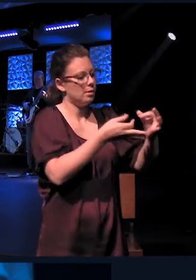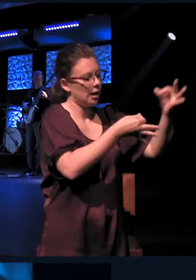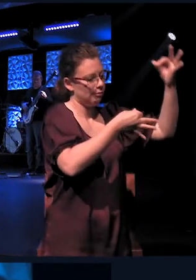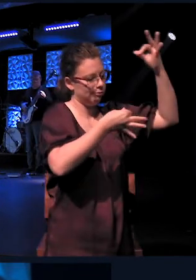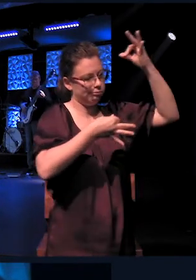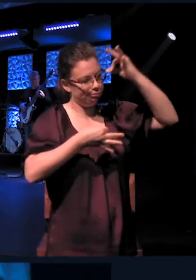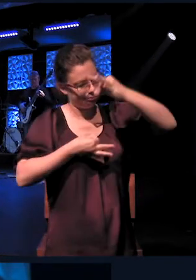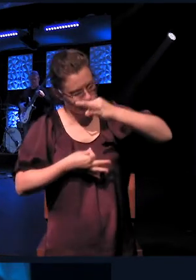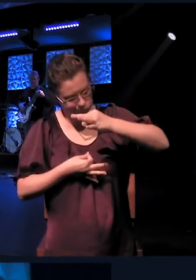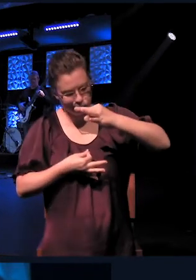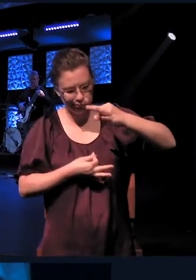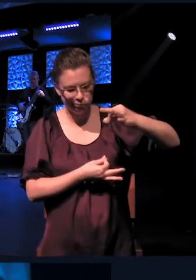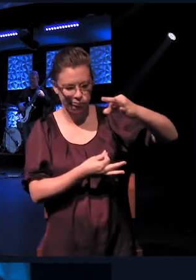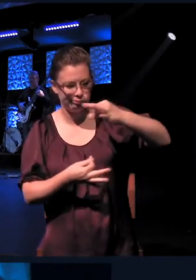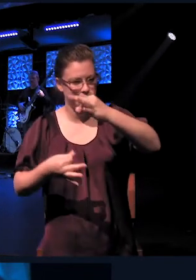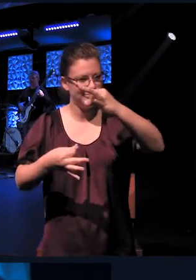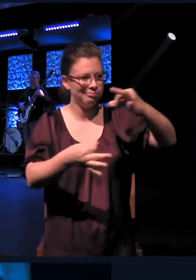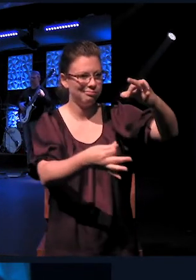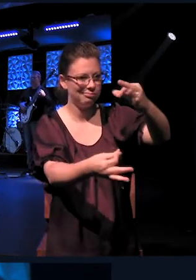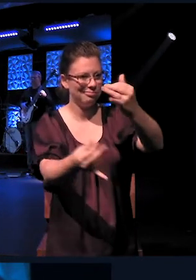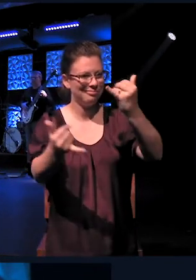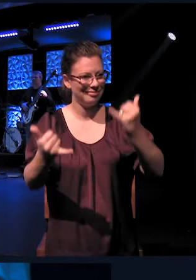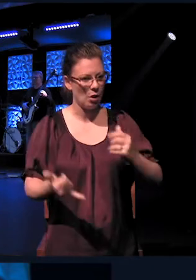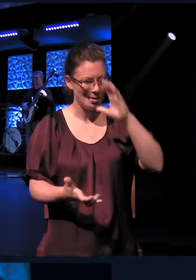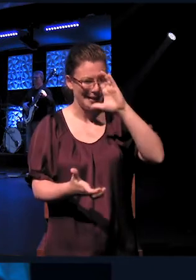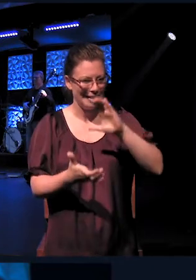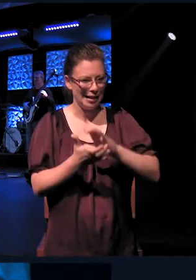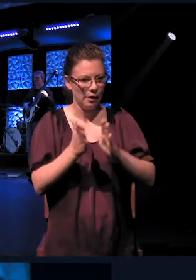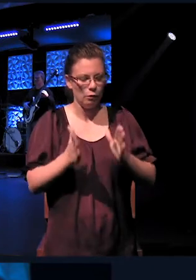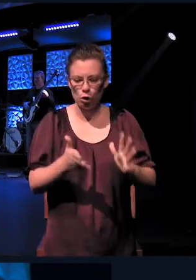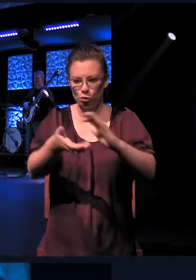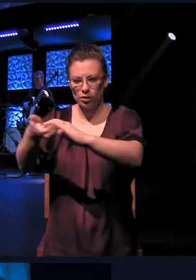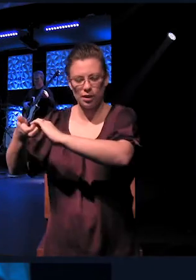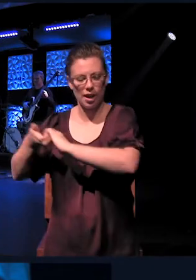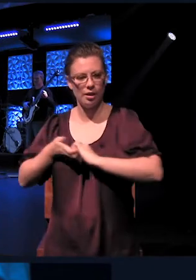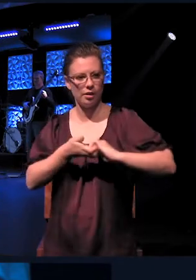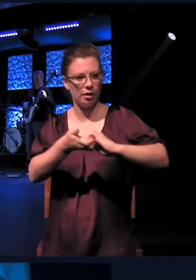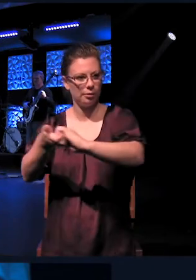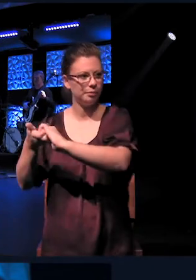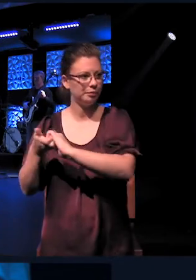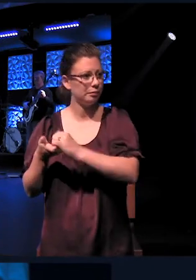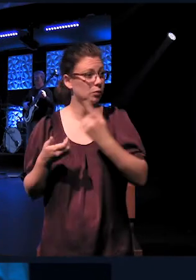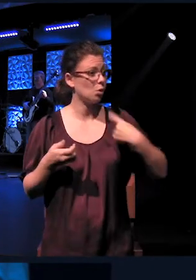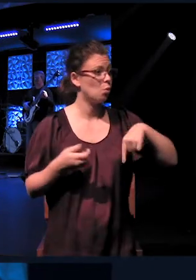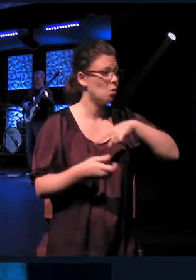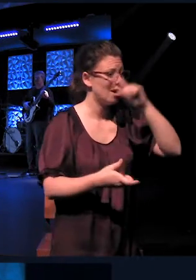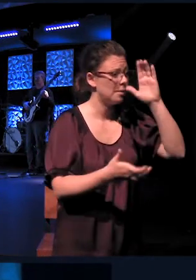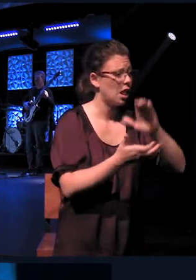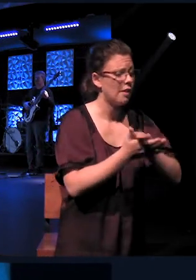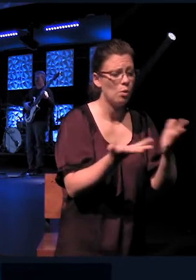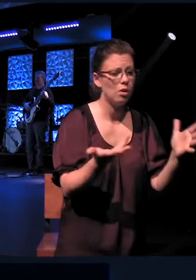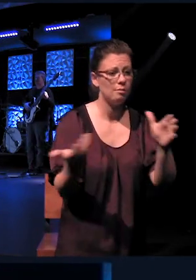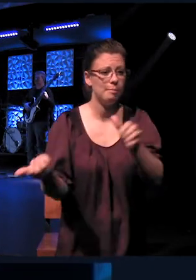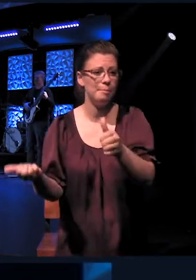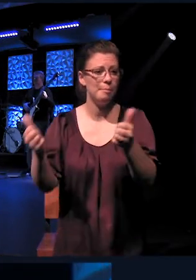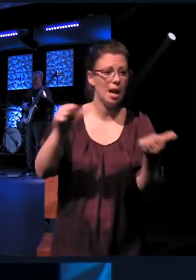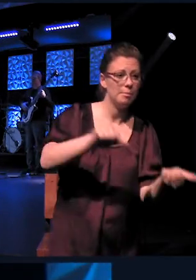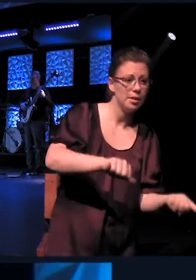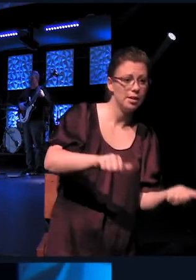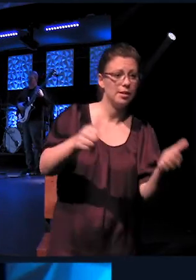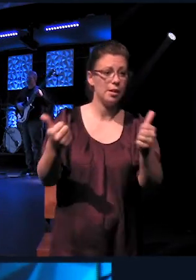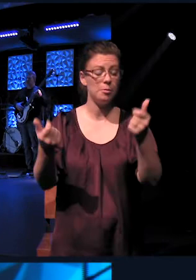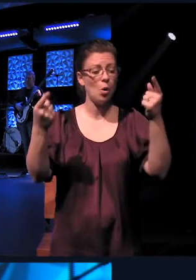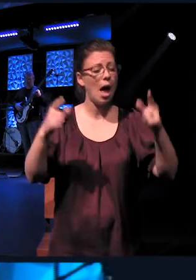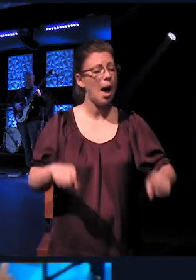believers. And so we believe in baptism in water. When you go under the water, you know, every nook, crevice, and cranny of your body is covered with that